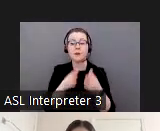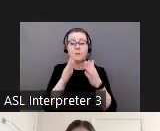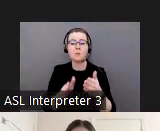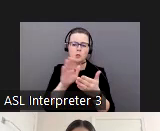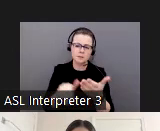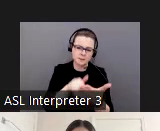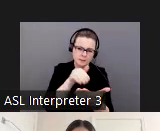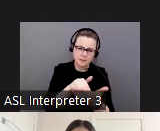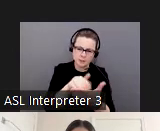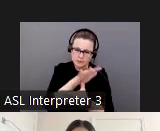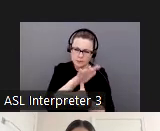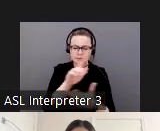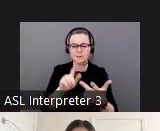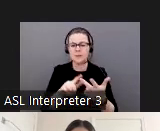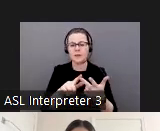informed.